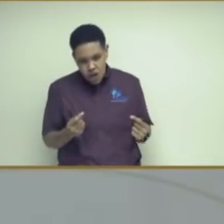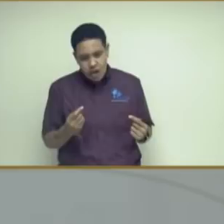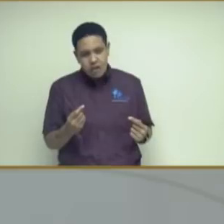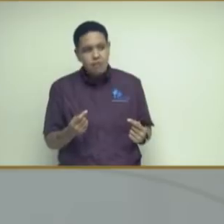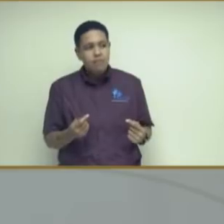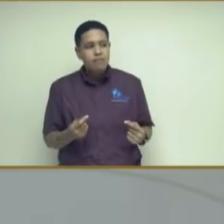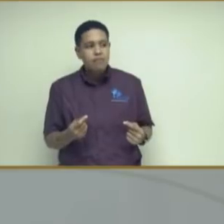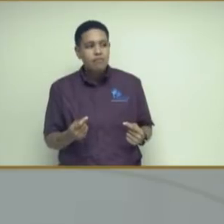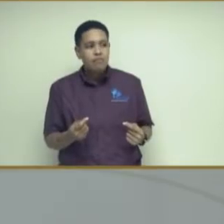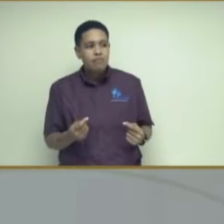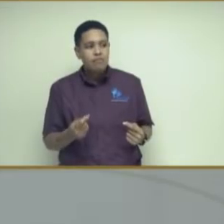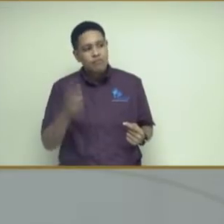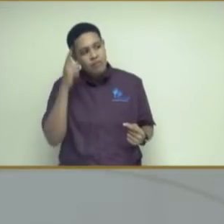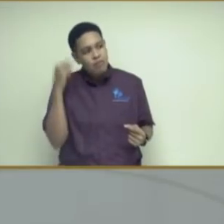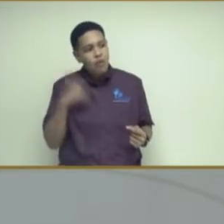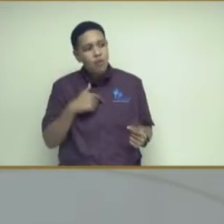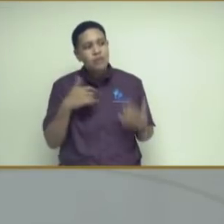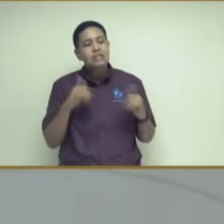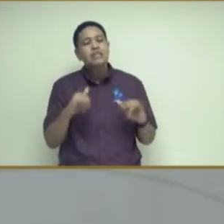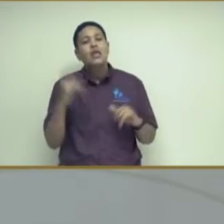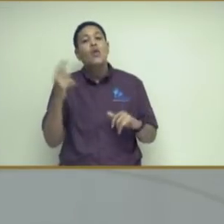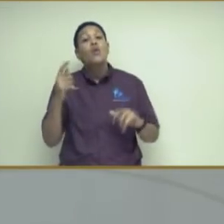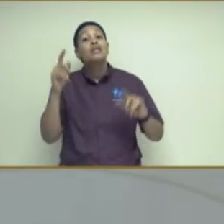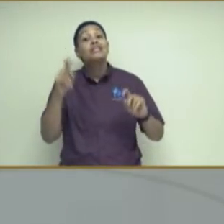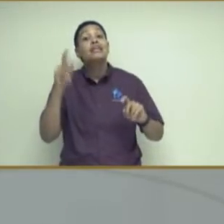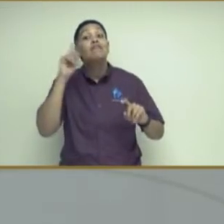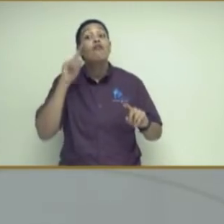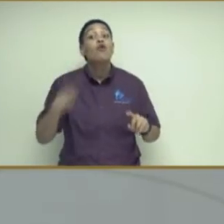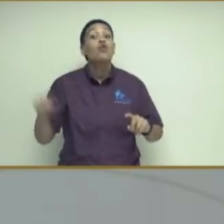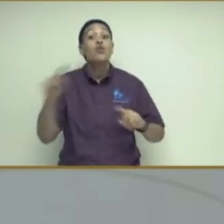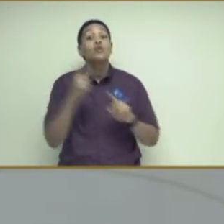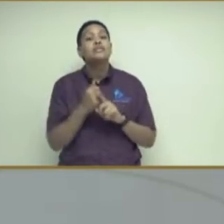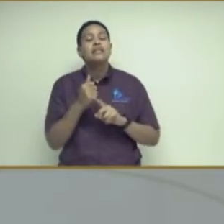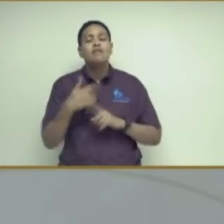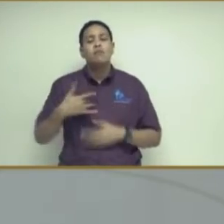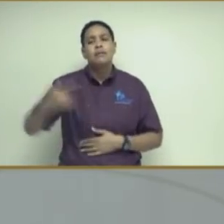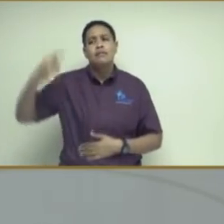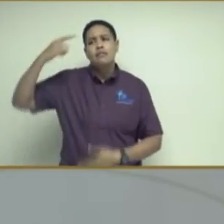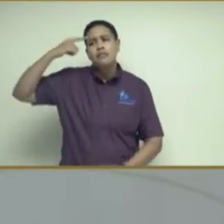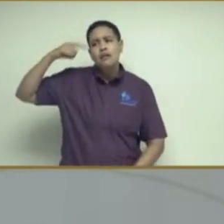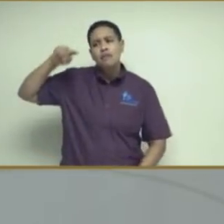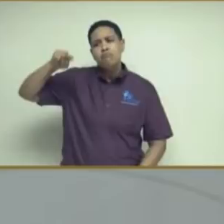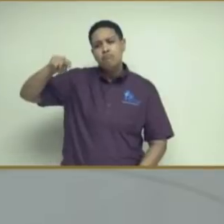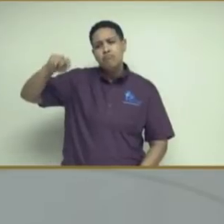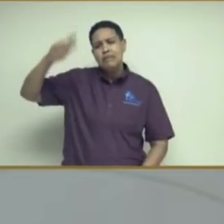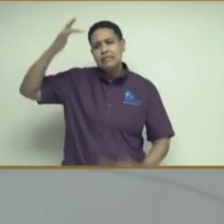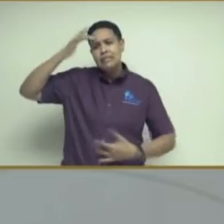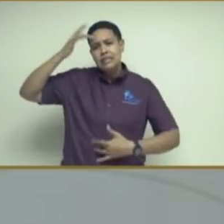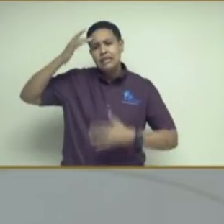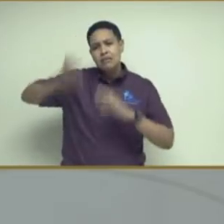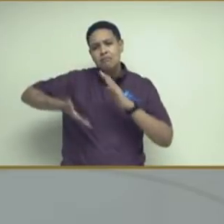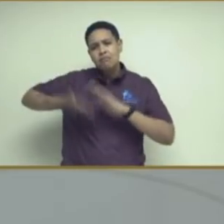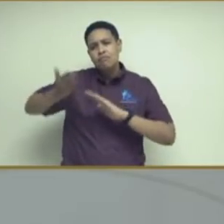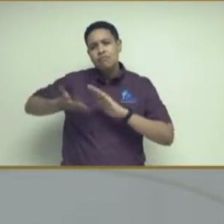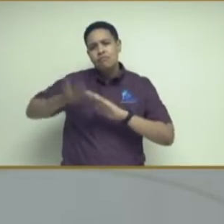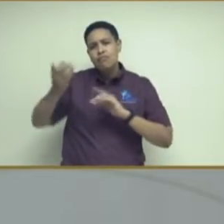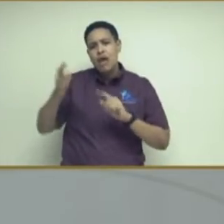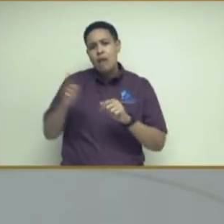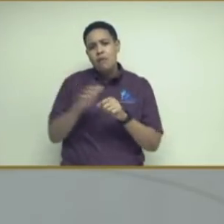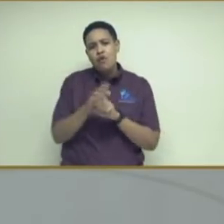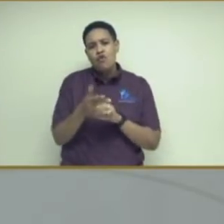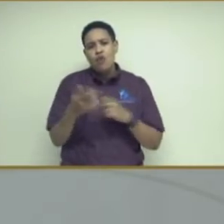because we still are testing for those cases that we think that there is a possibility of